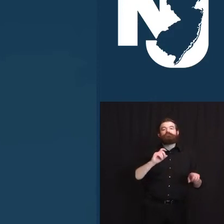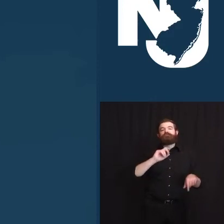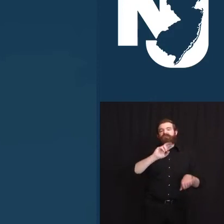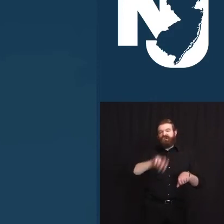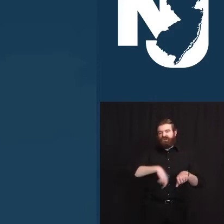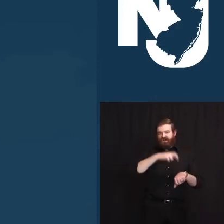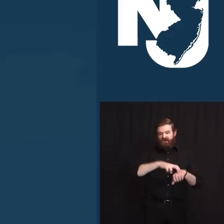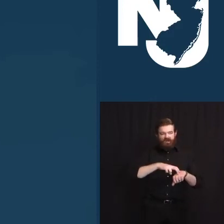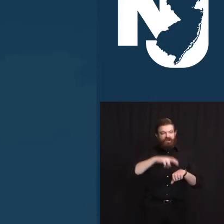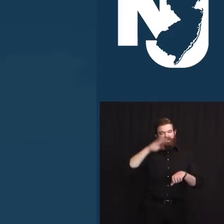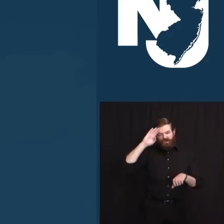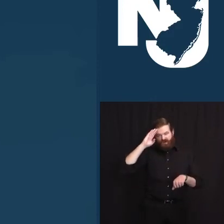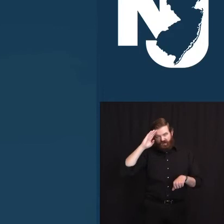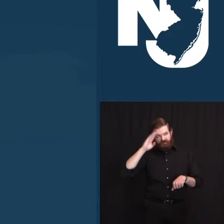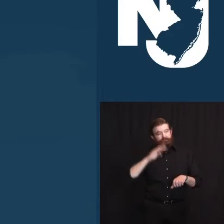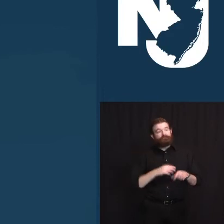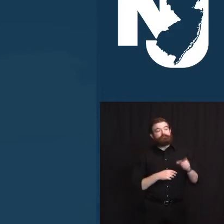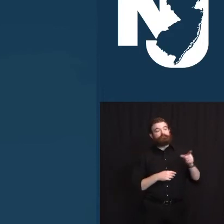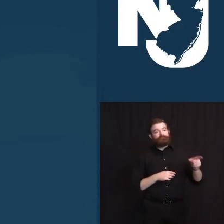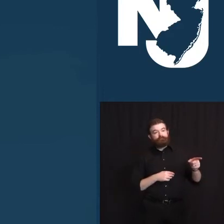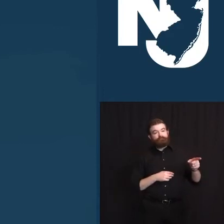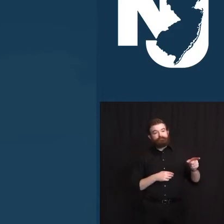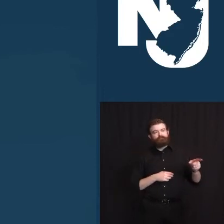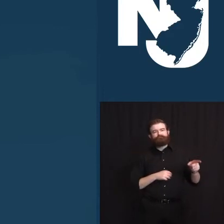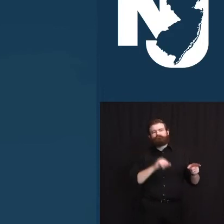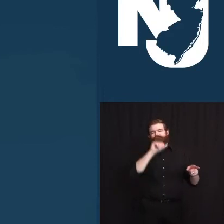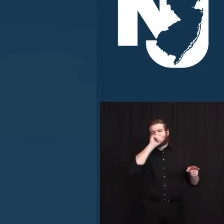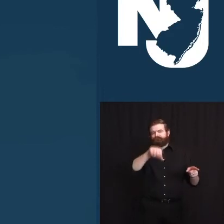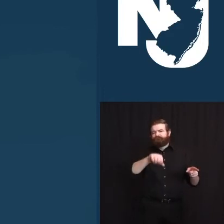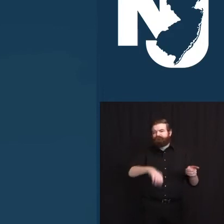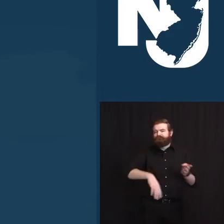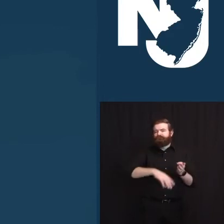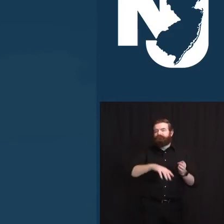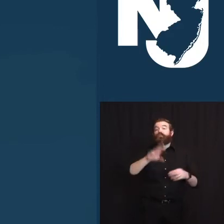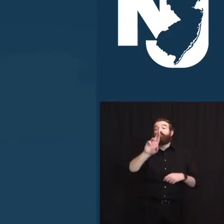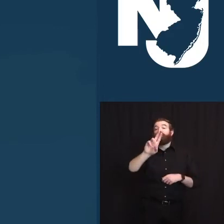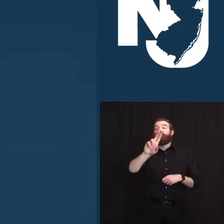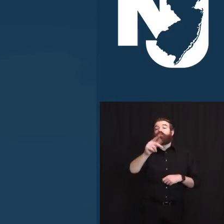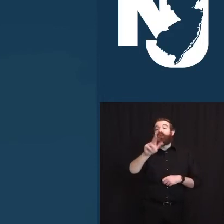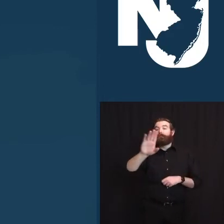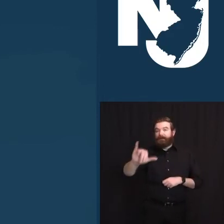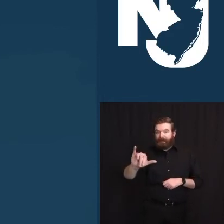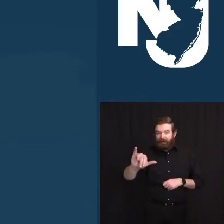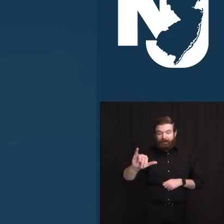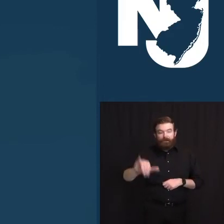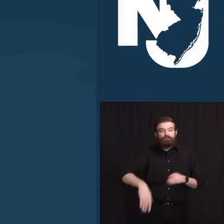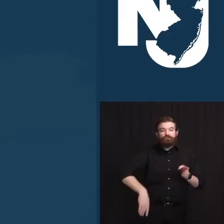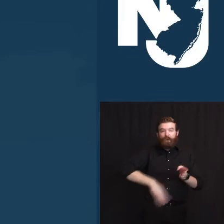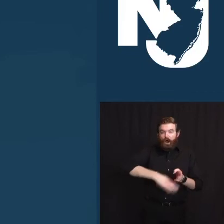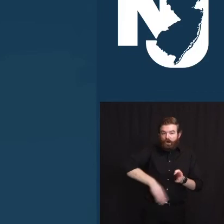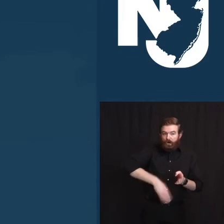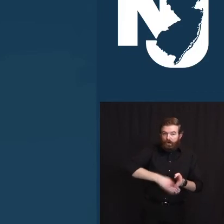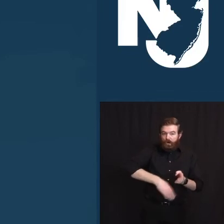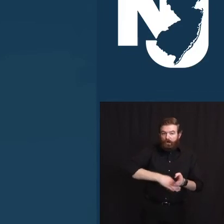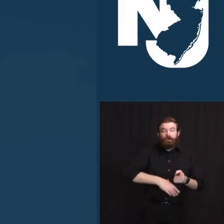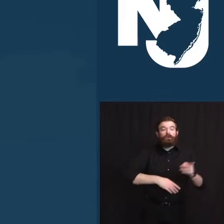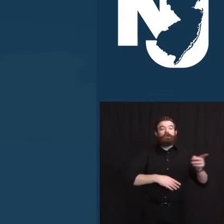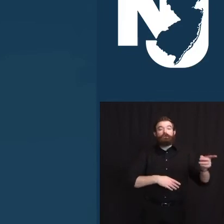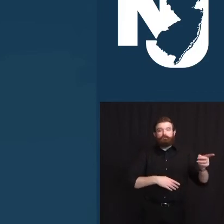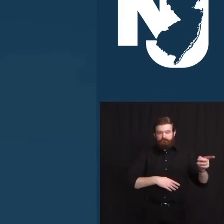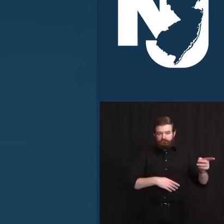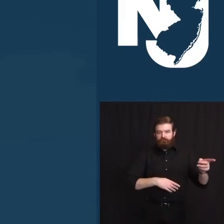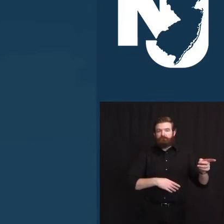accomplished both in the rugby field and as a member of the 1st Abbeyfield Fire Brigade. Tom settled in Union Township